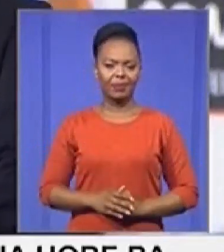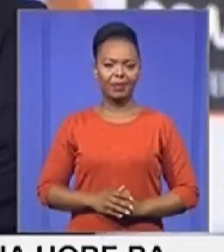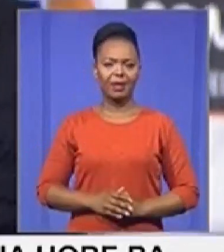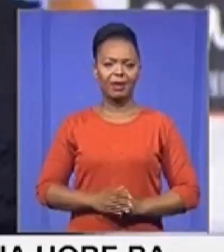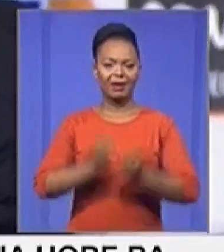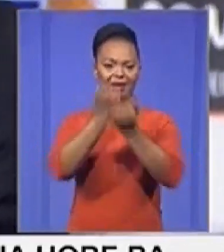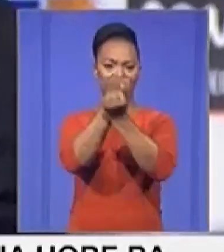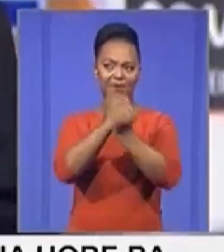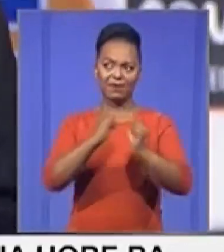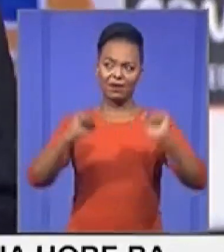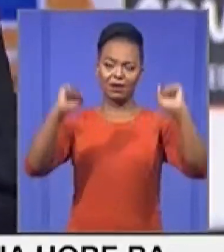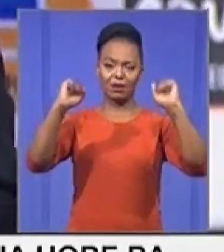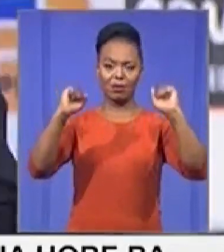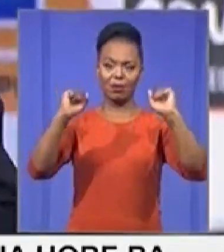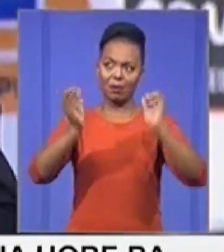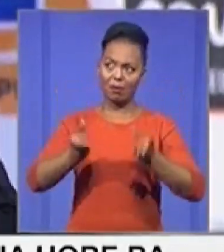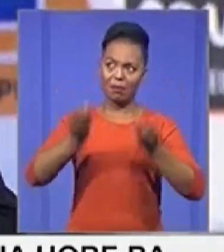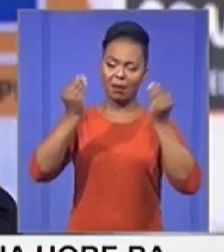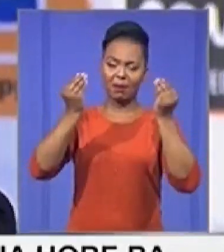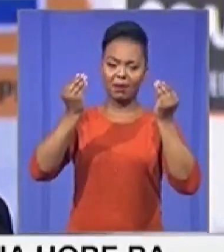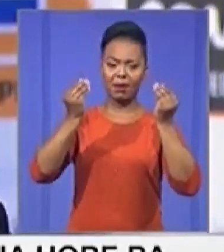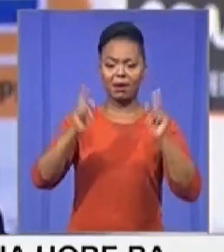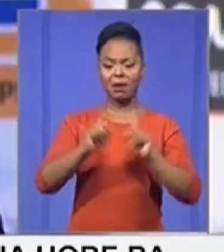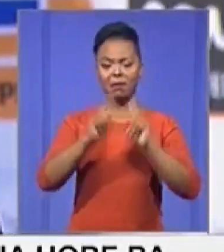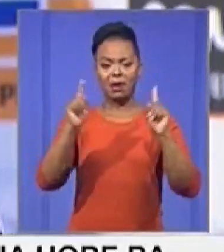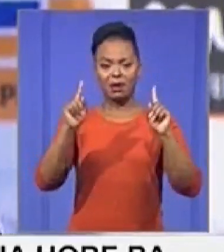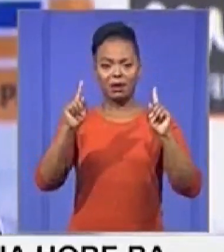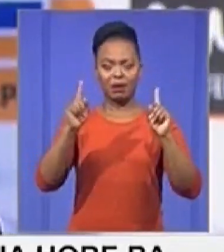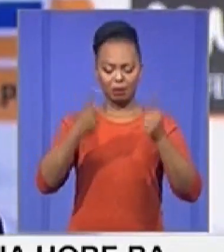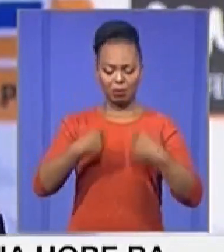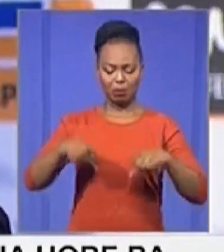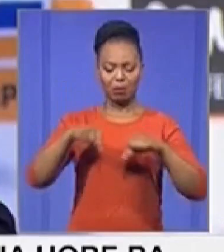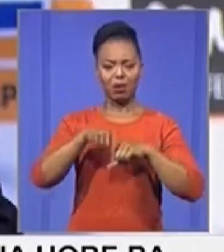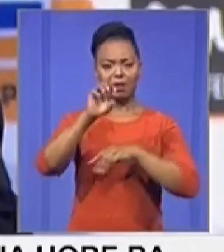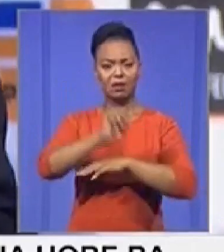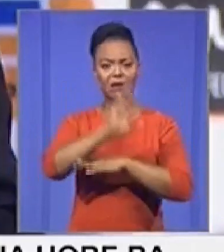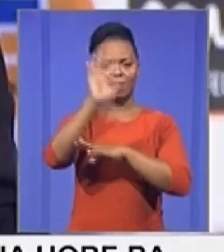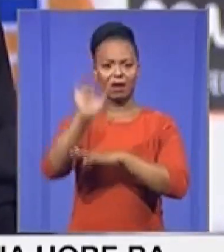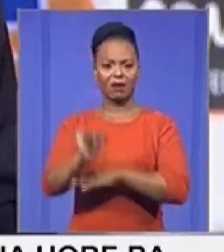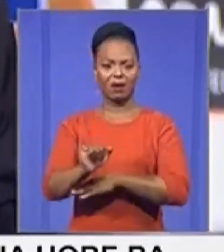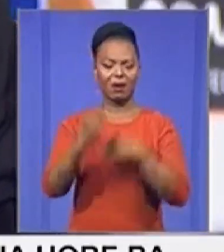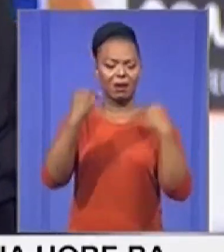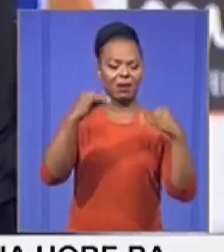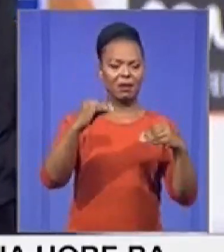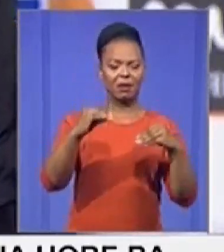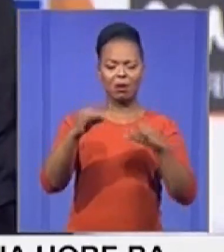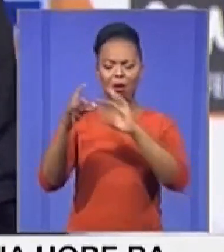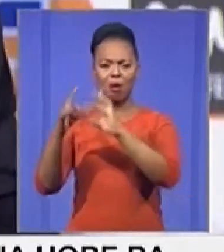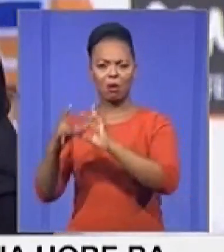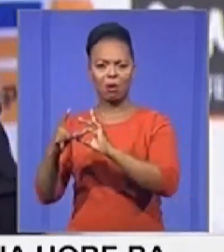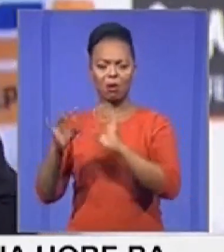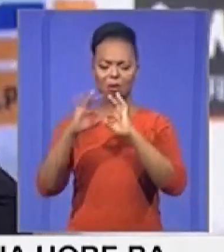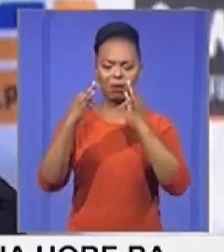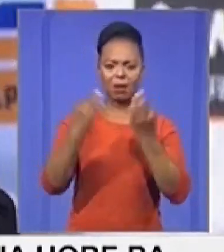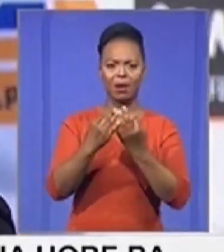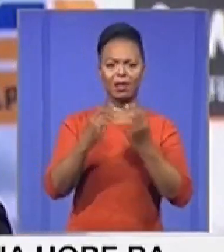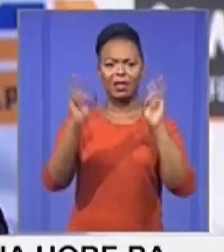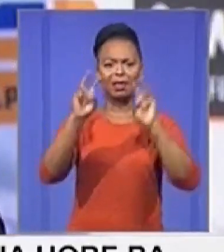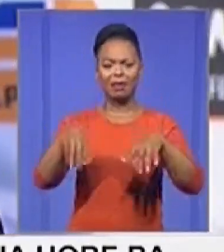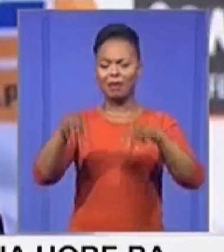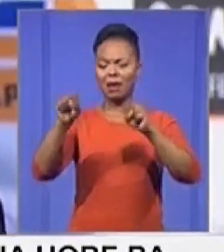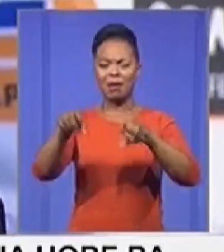Freedom cannot be meaningful when South African homes and businesses are without